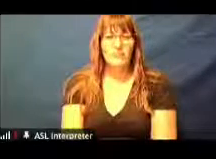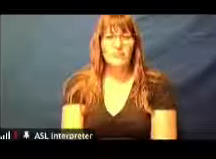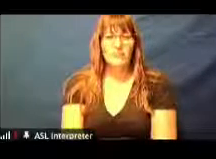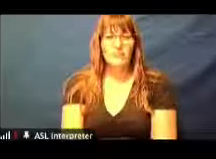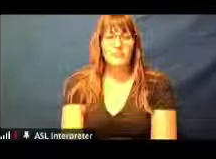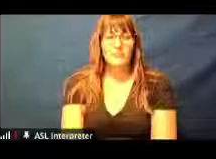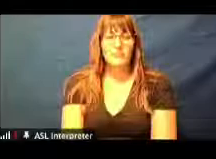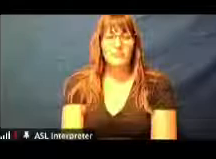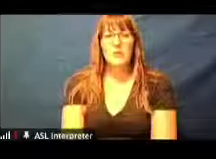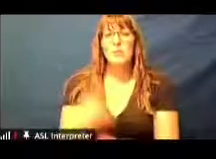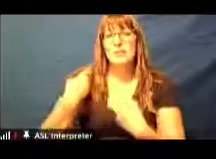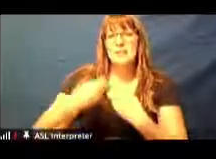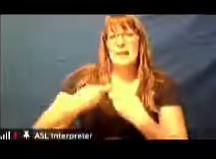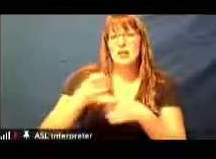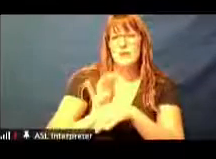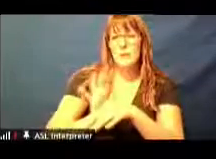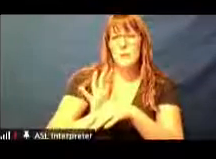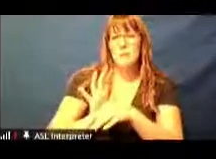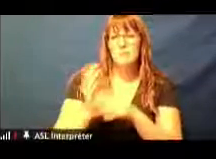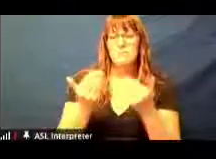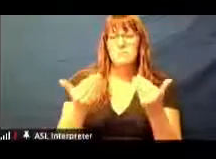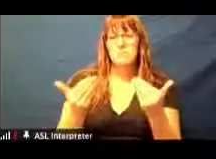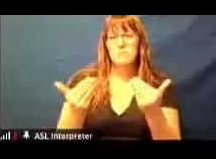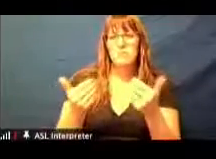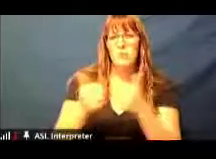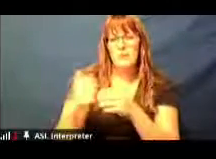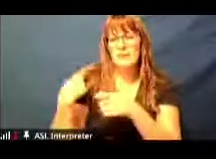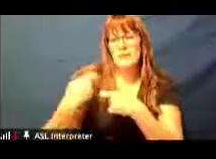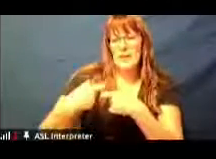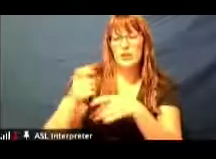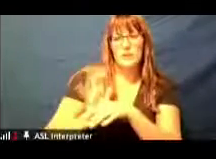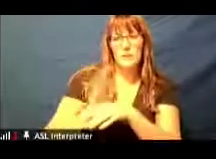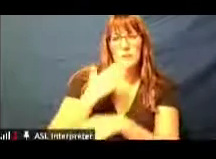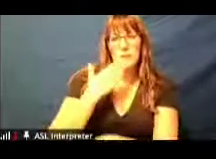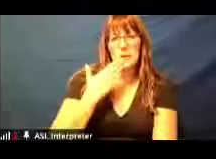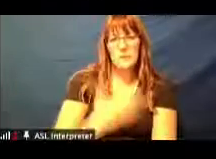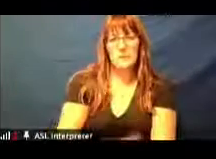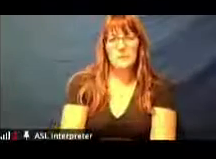the Spanish video. Please put the Spanish video on. Thank you.